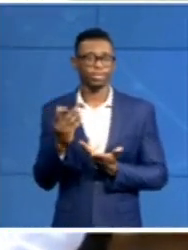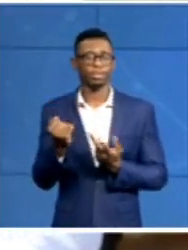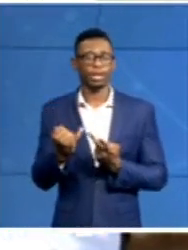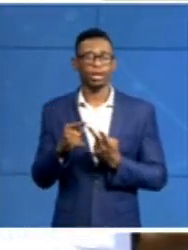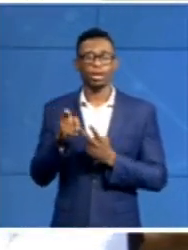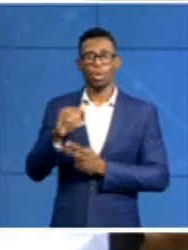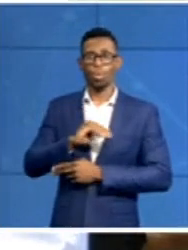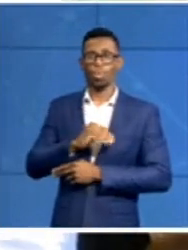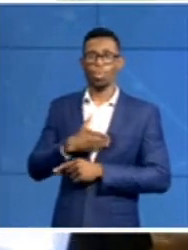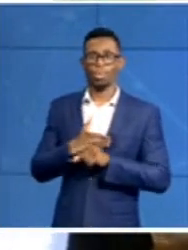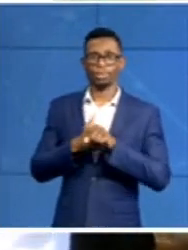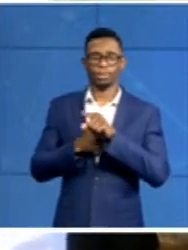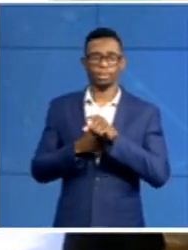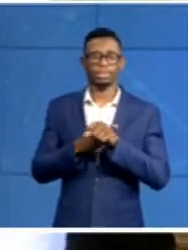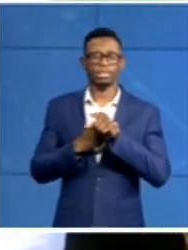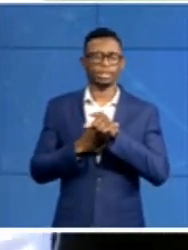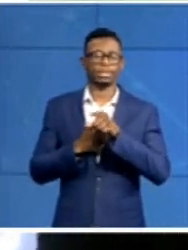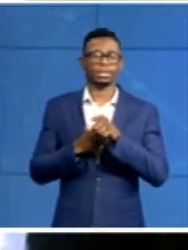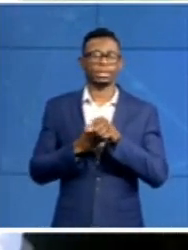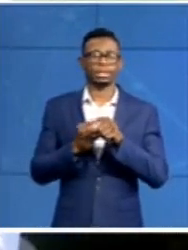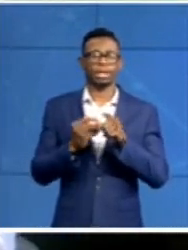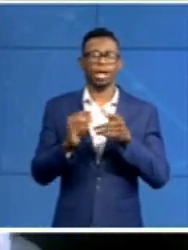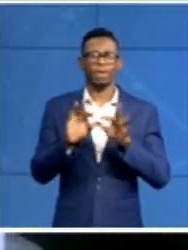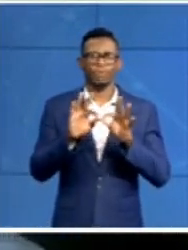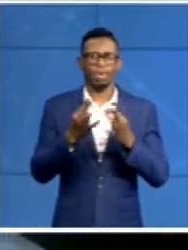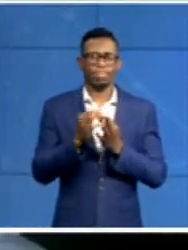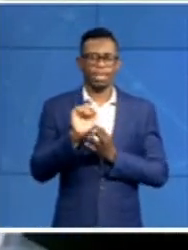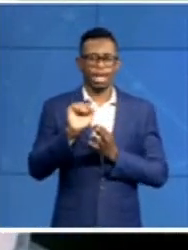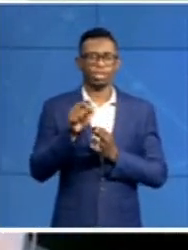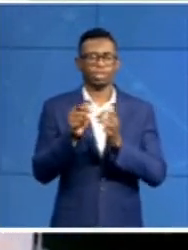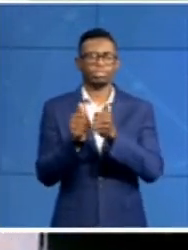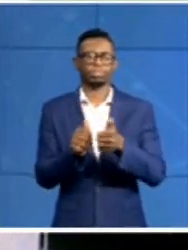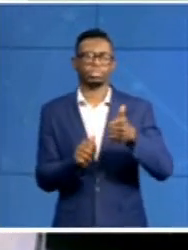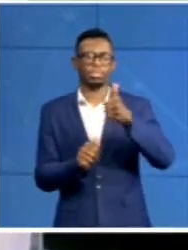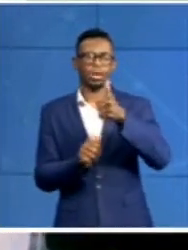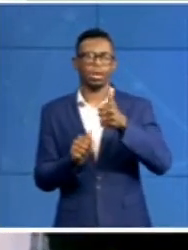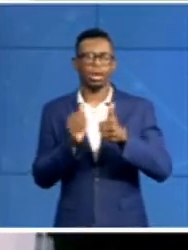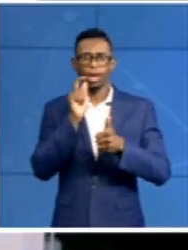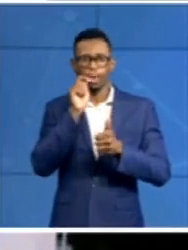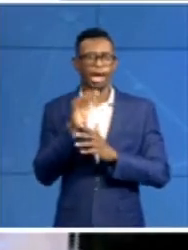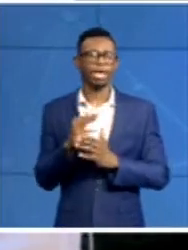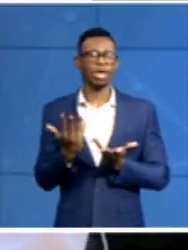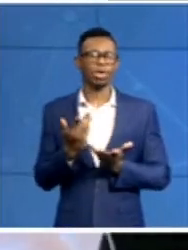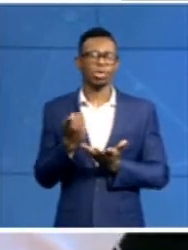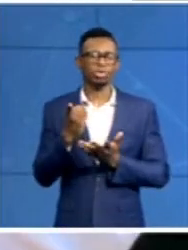this household, Desiree, and she's going to talk to us about this thing.